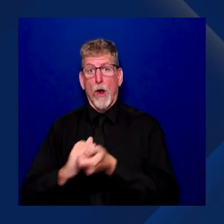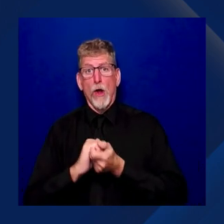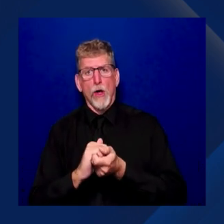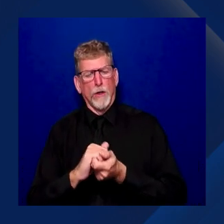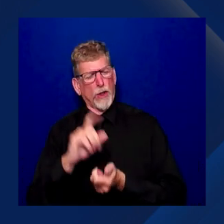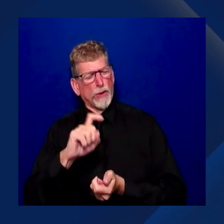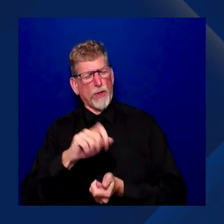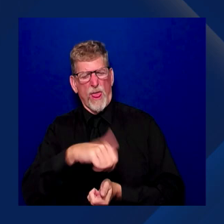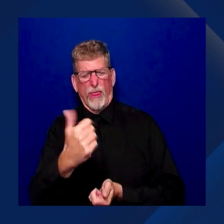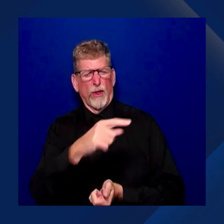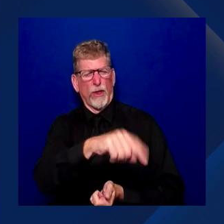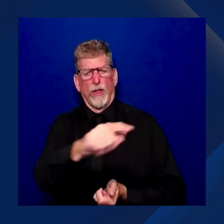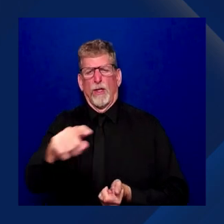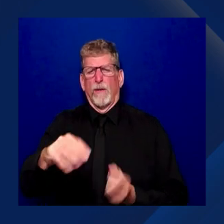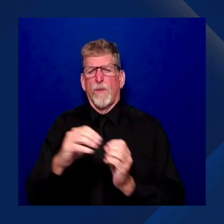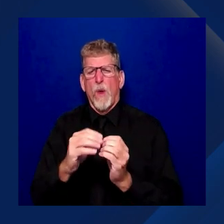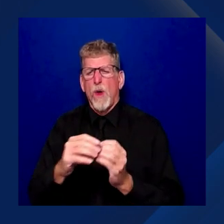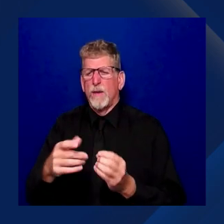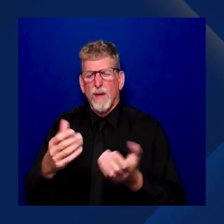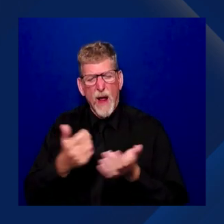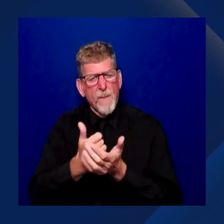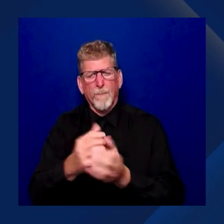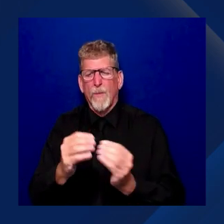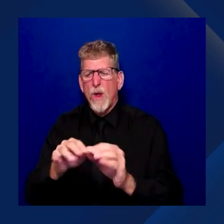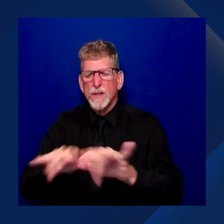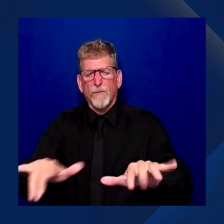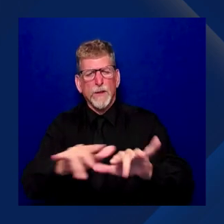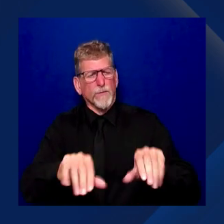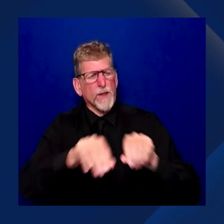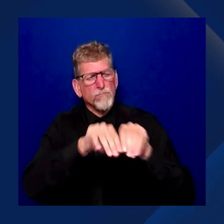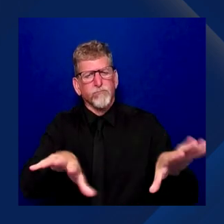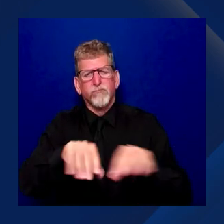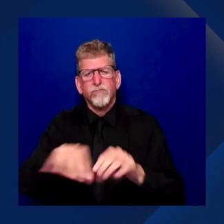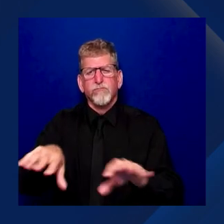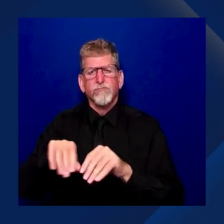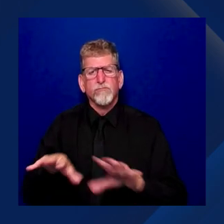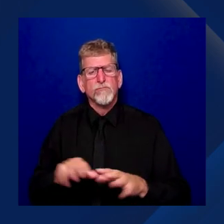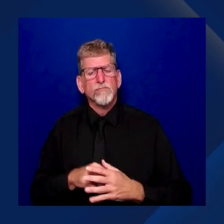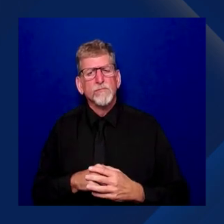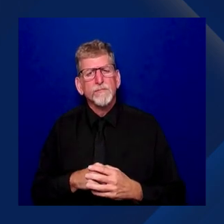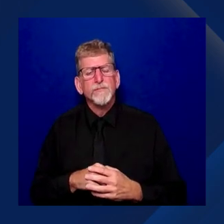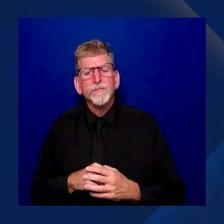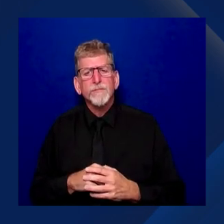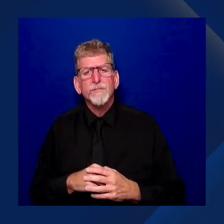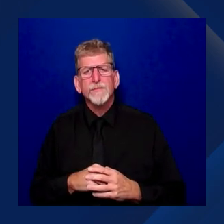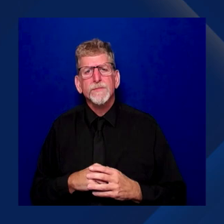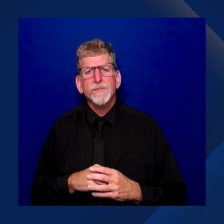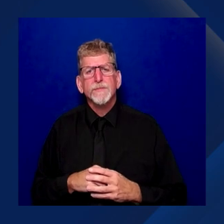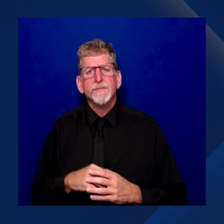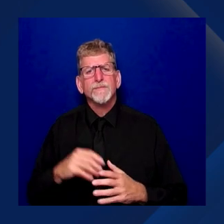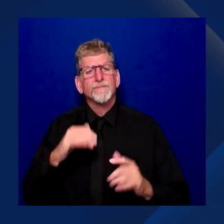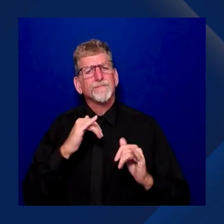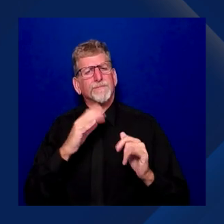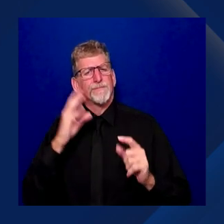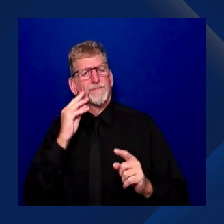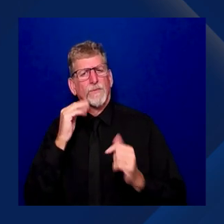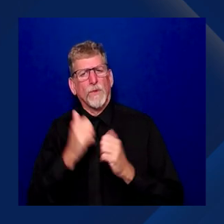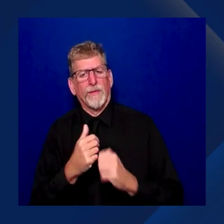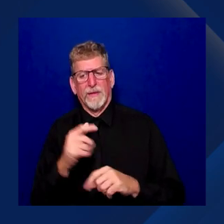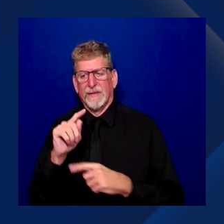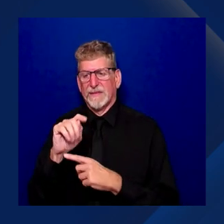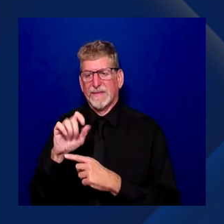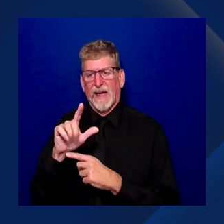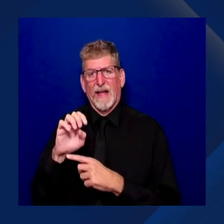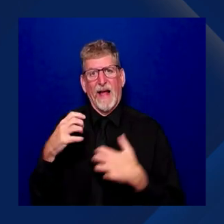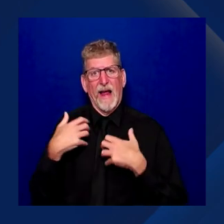help diversify that workforce. I also bring to you my experience with telehealth. So here at Ochsner, we have a